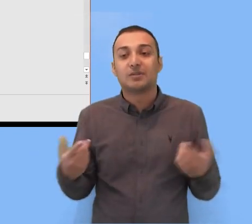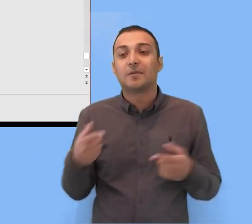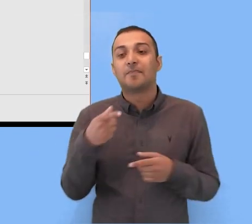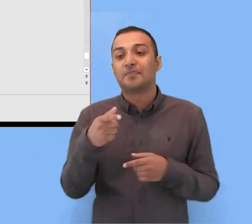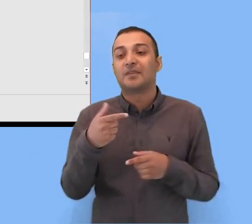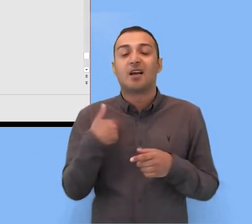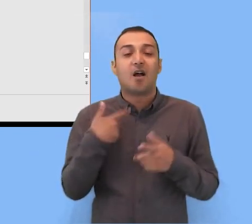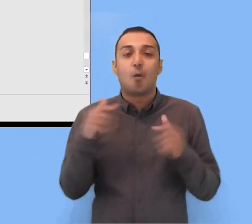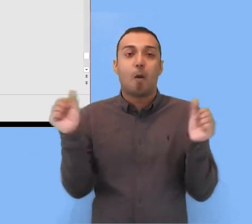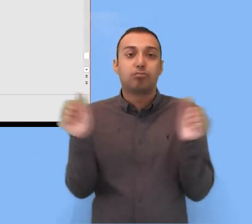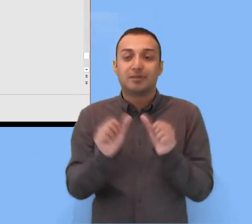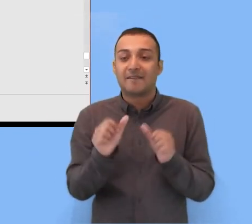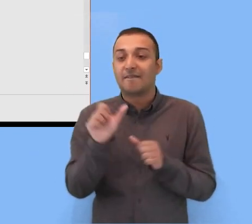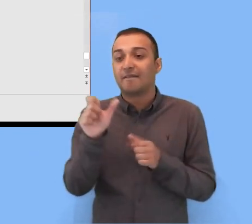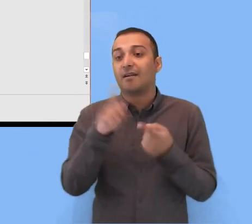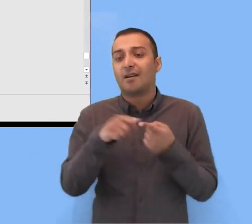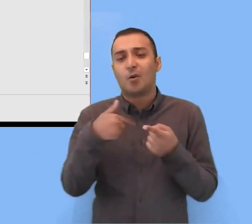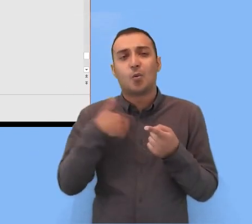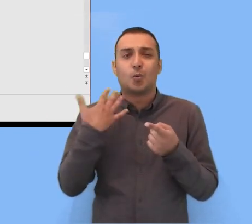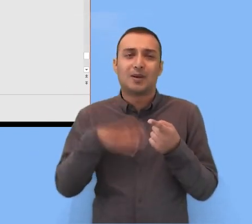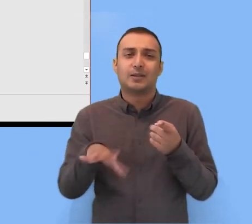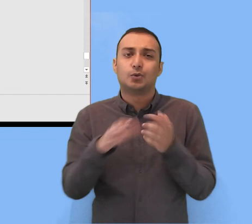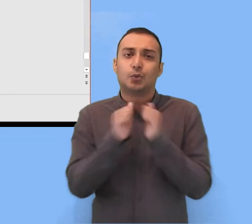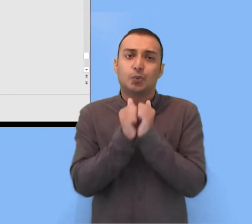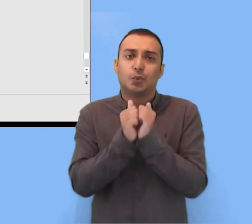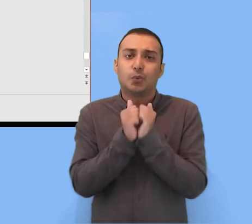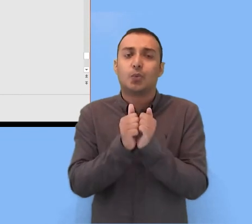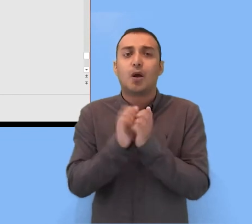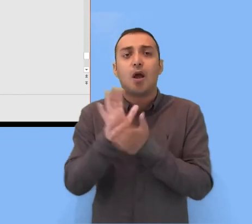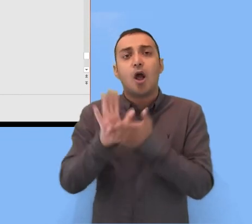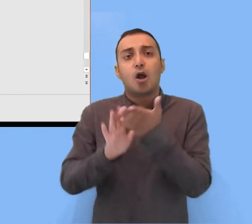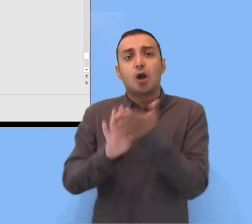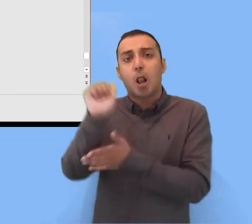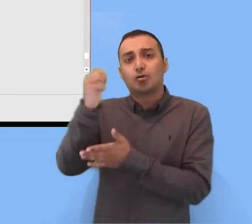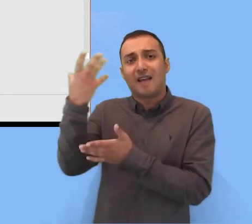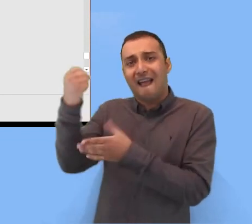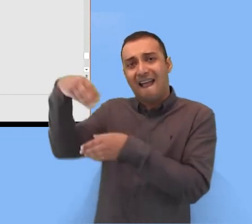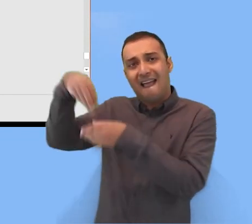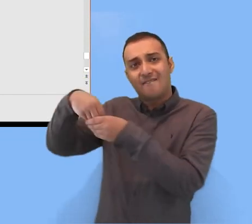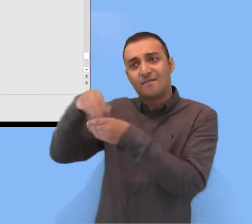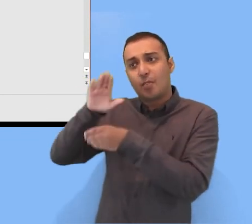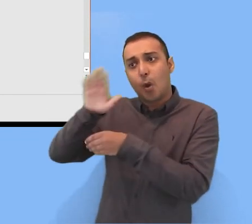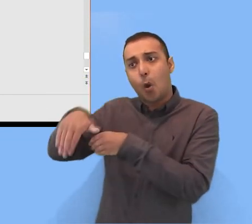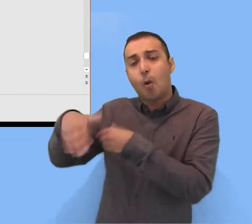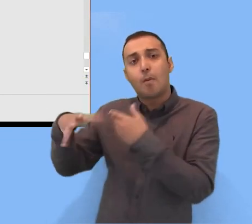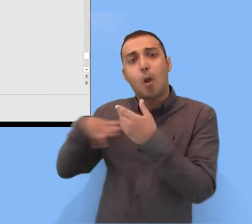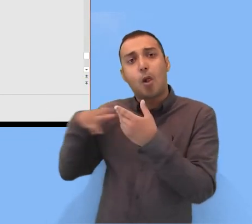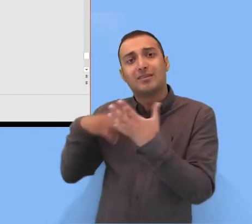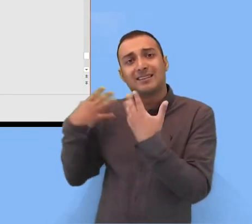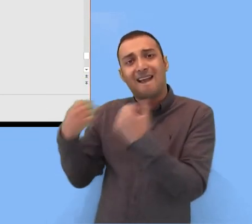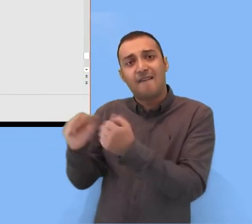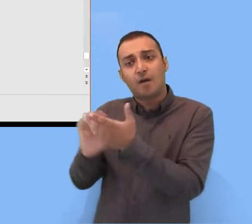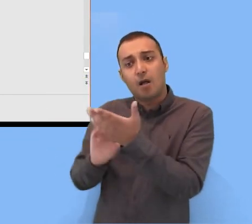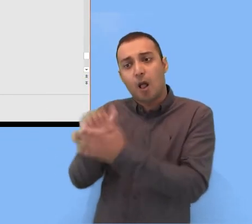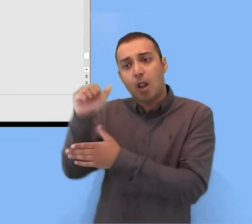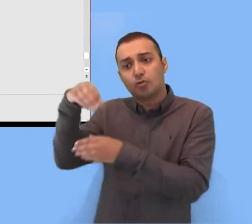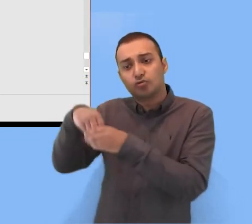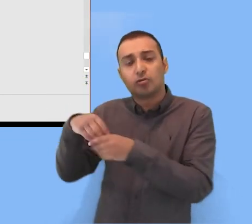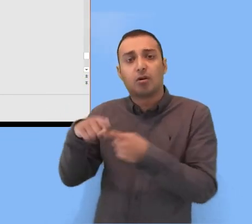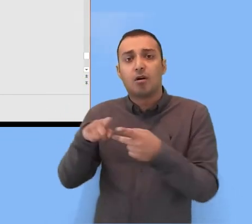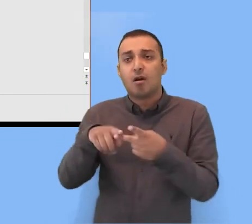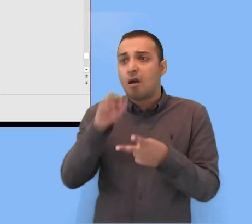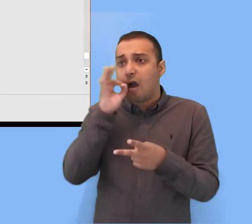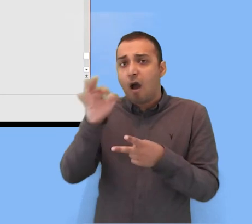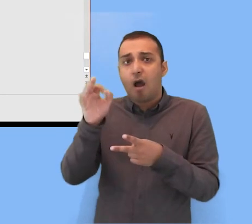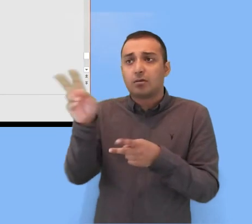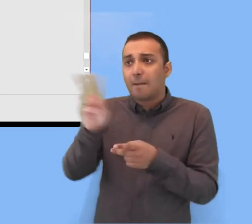but valuing cultural capitals that exist in the home already, asking parents about their culture, festivals,